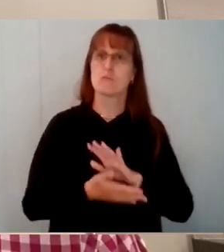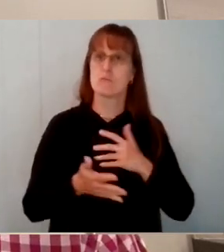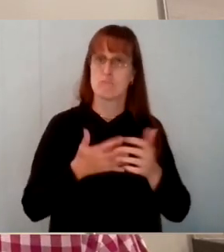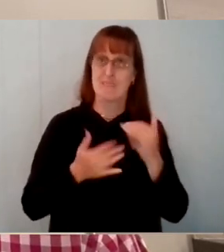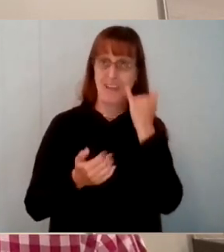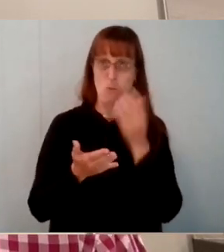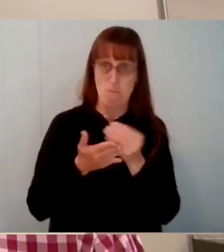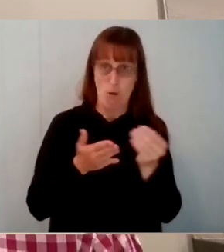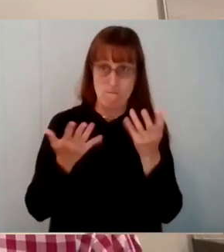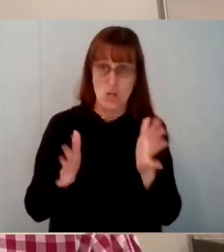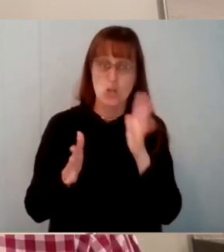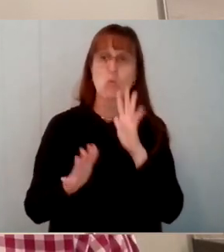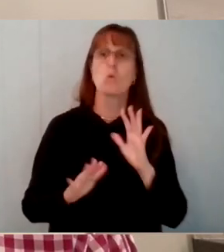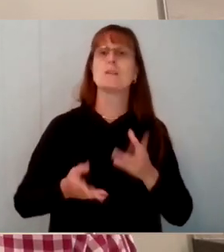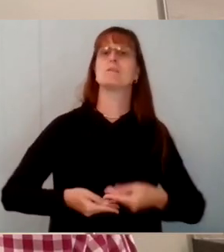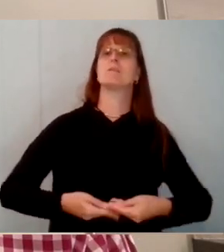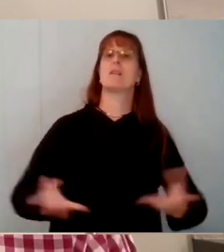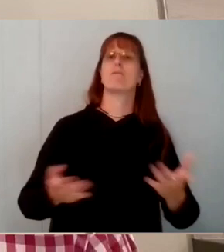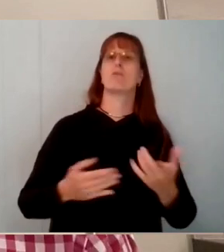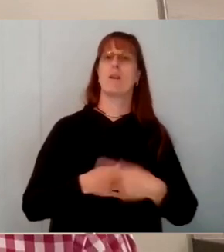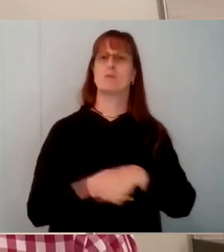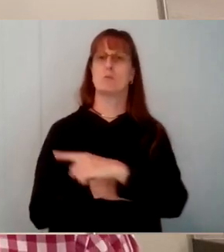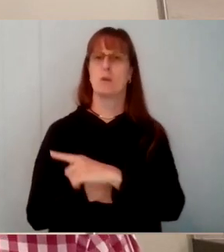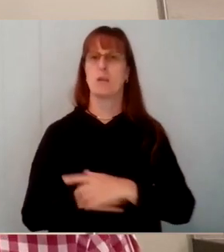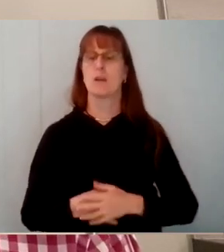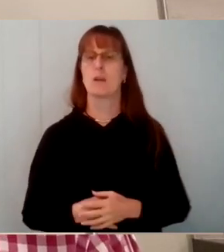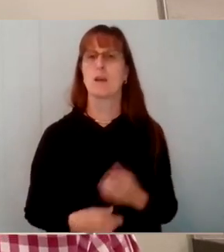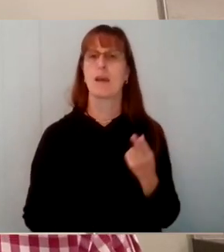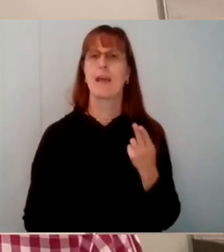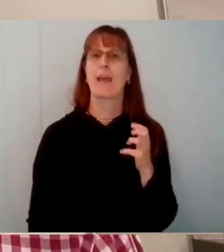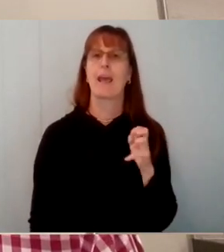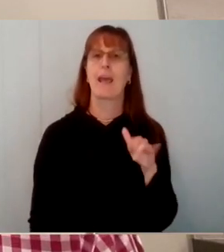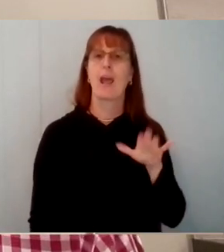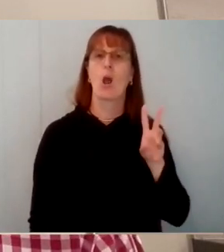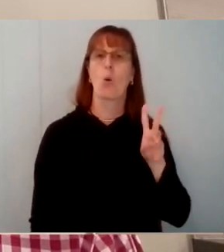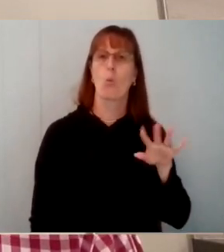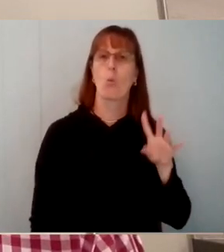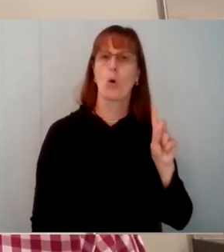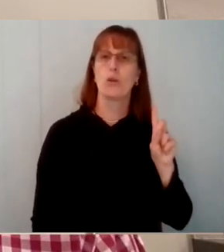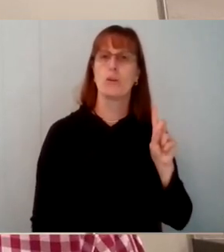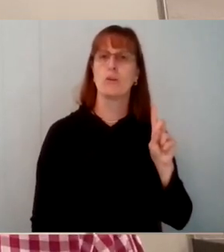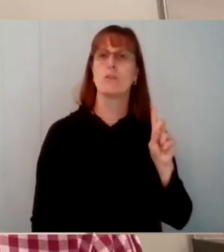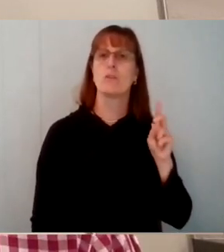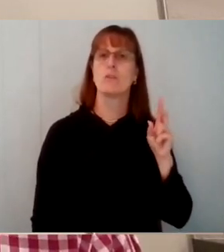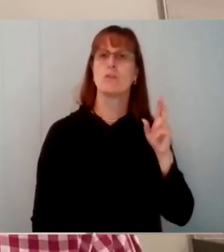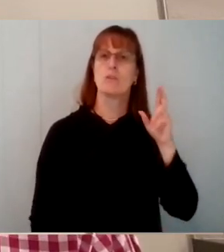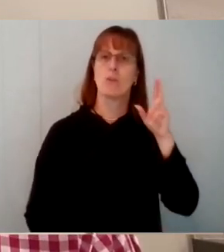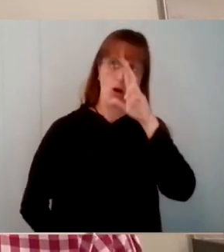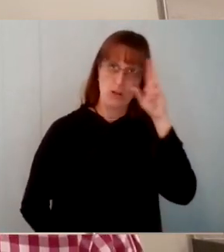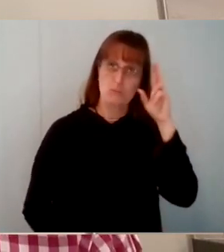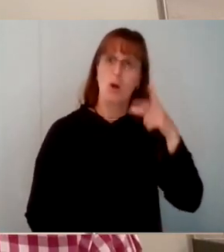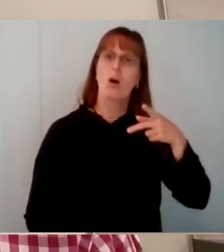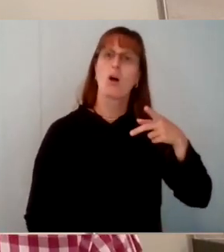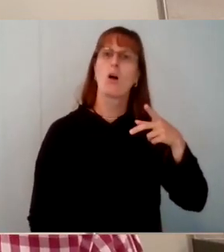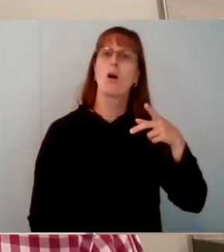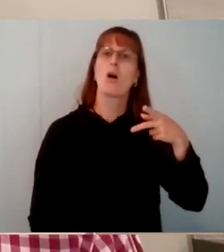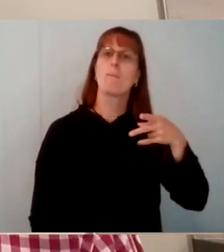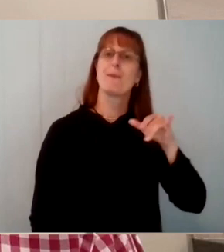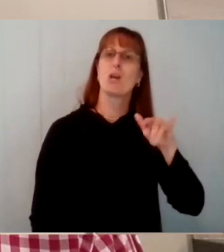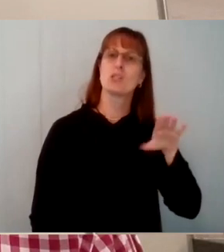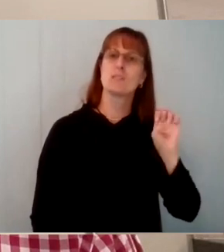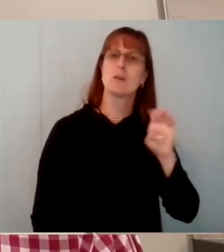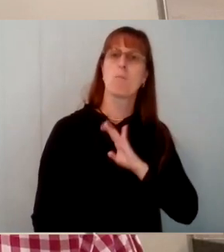be handed out in individual departments. And at Haywood Hospital in the Pierce boardroom on Wednesday,